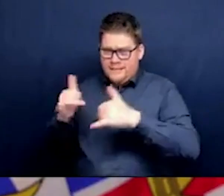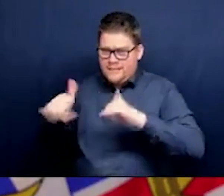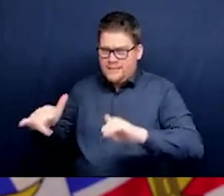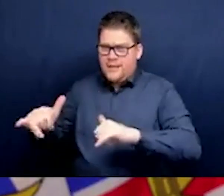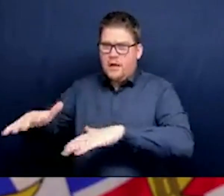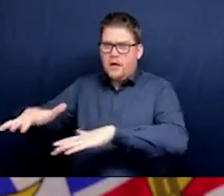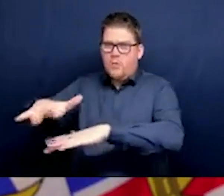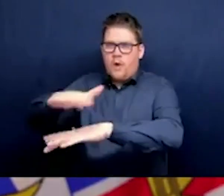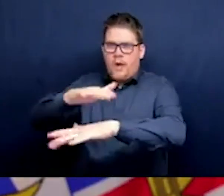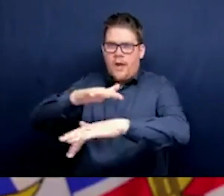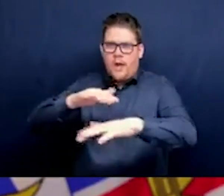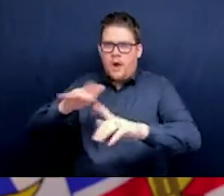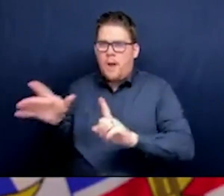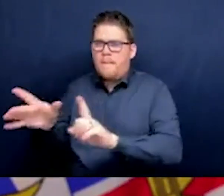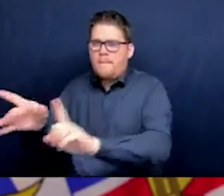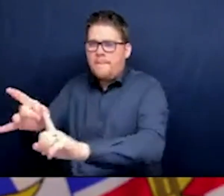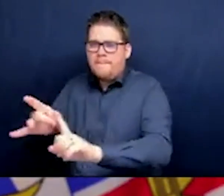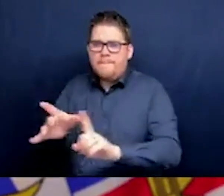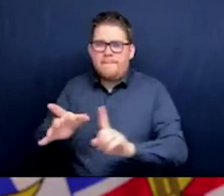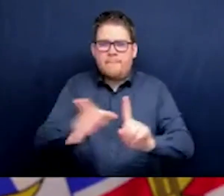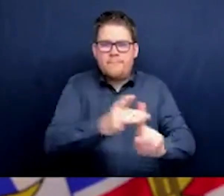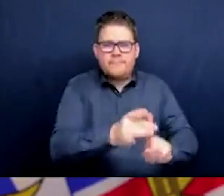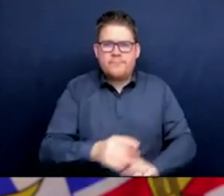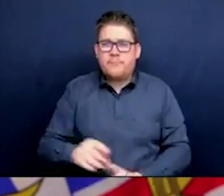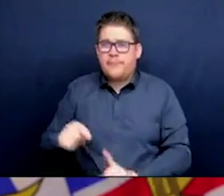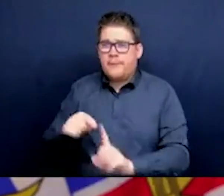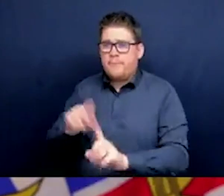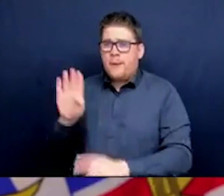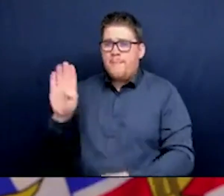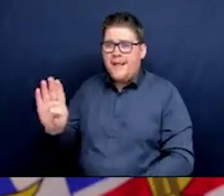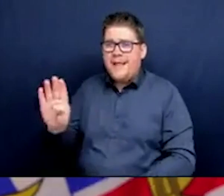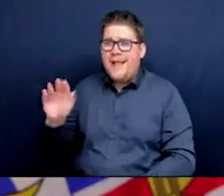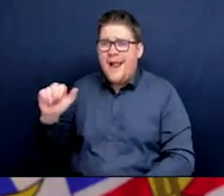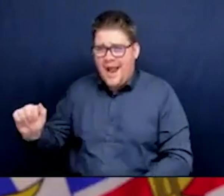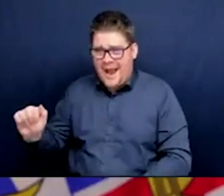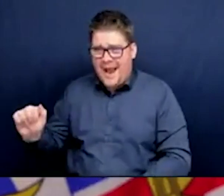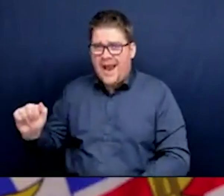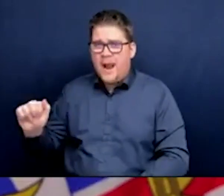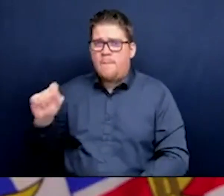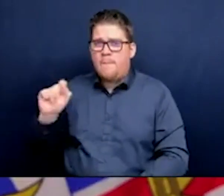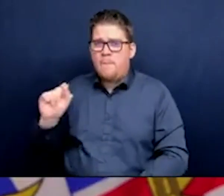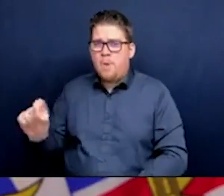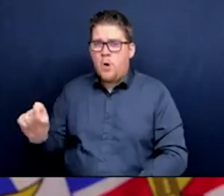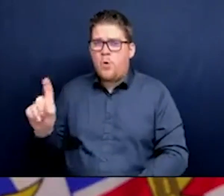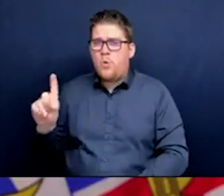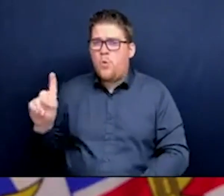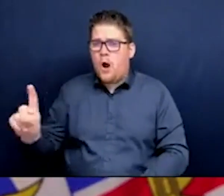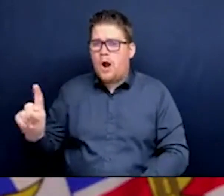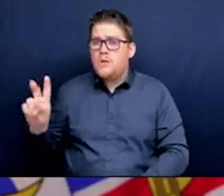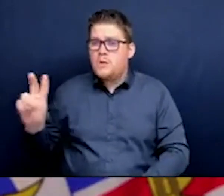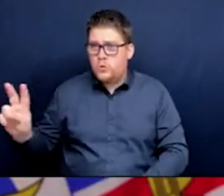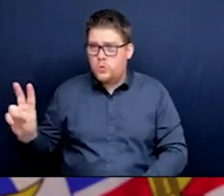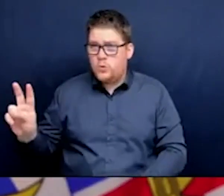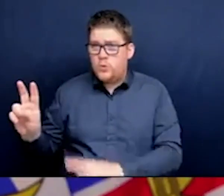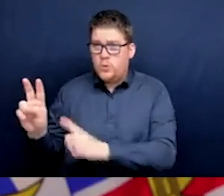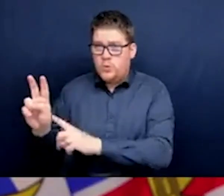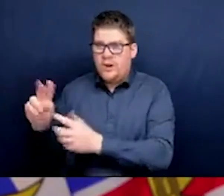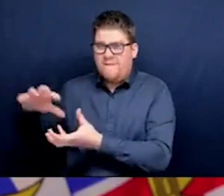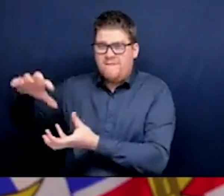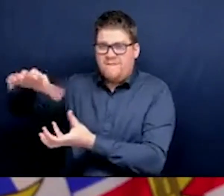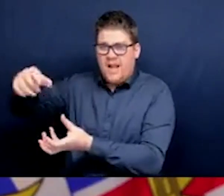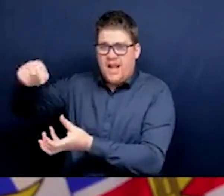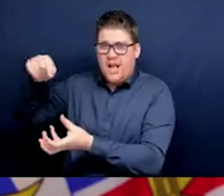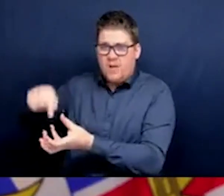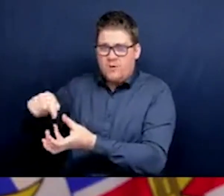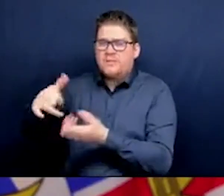the BA.2.12. We see that in certain areas of the province more than others. And we are also seeing some